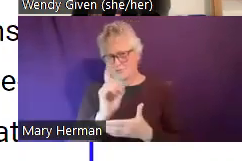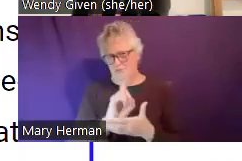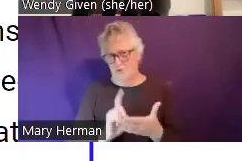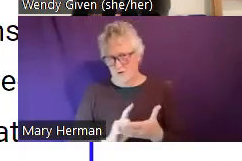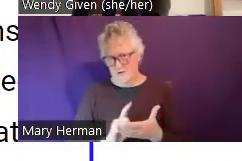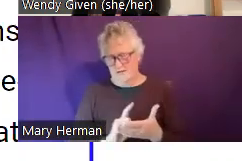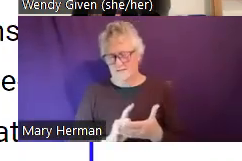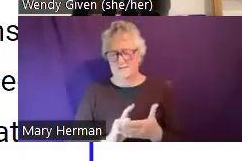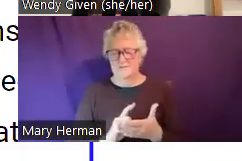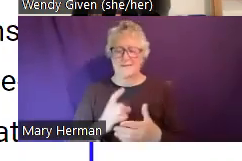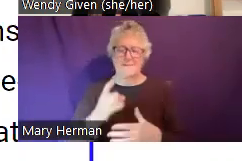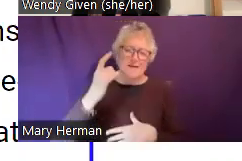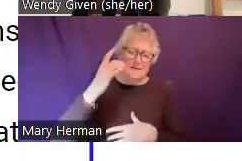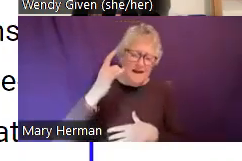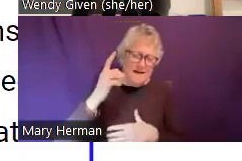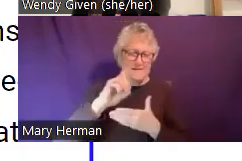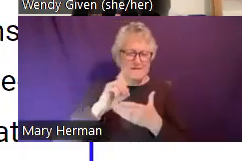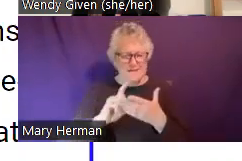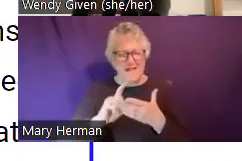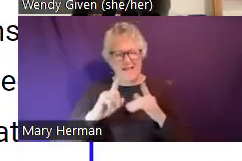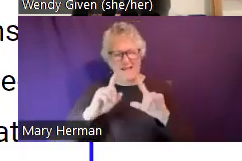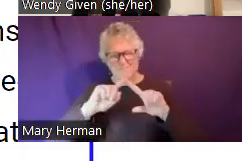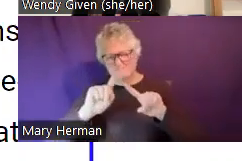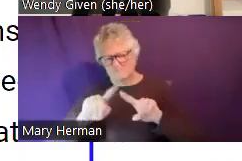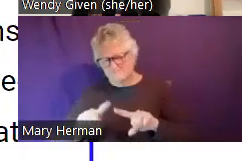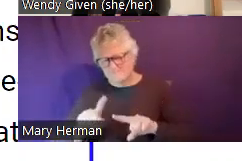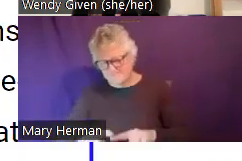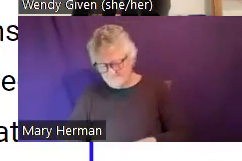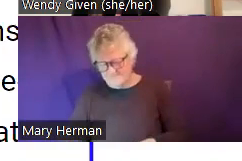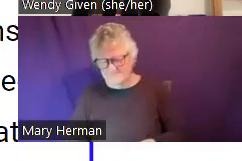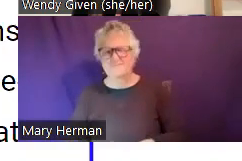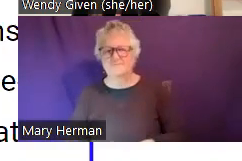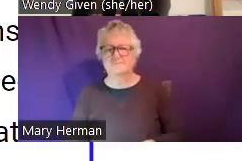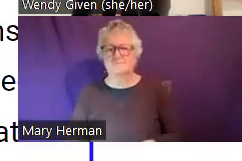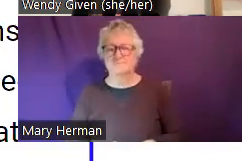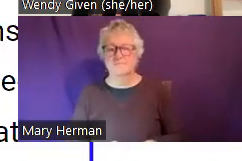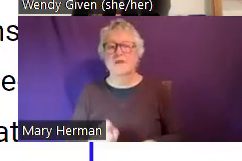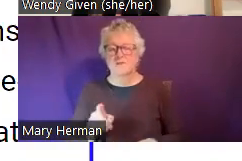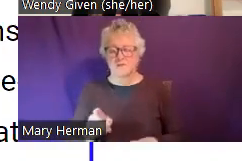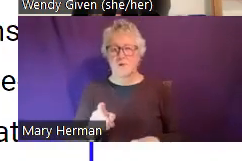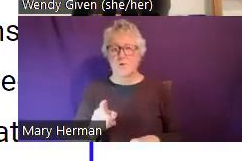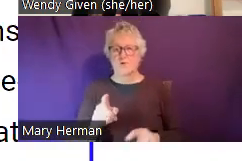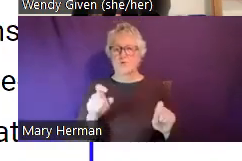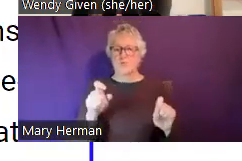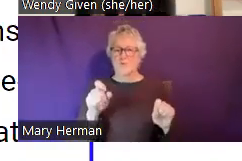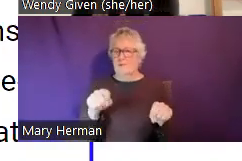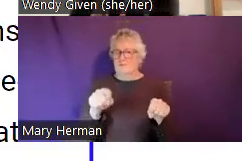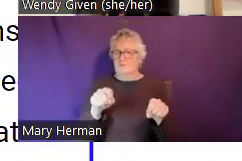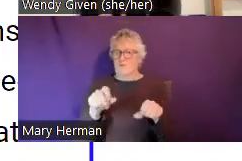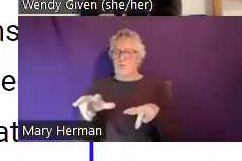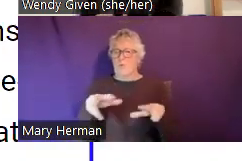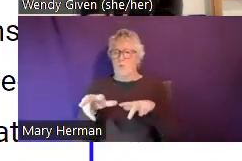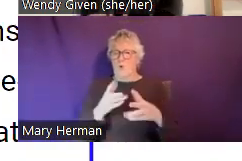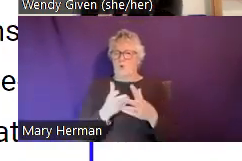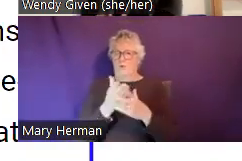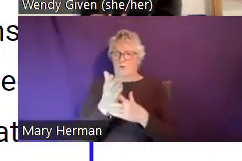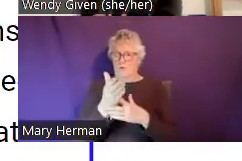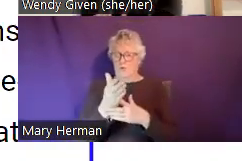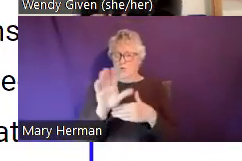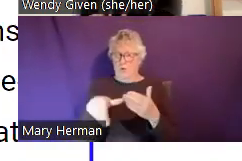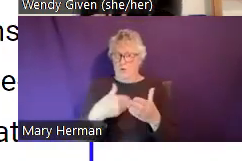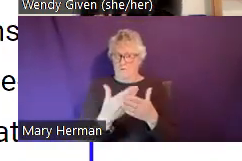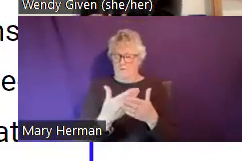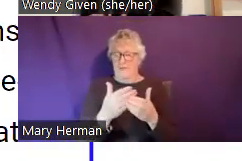lighting designs, things like that. And so you'll kind of be able to walk through all of that with the design team as